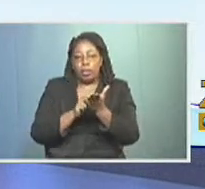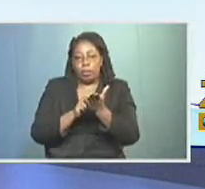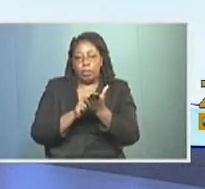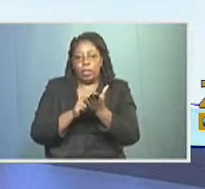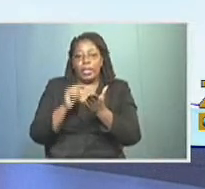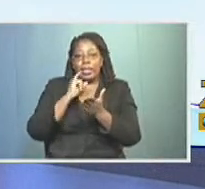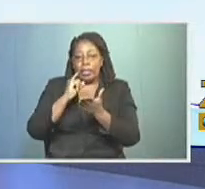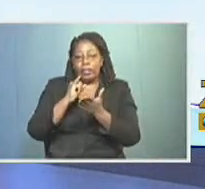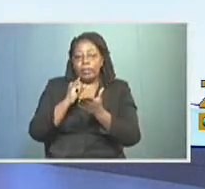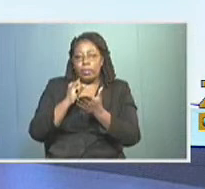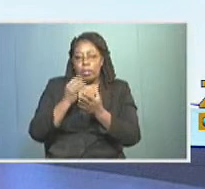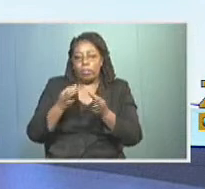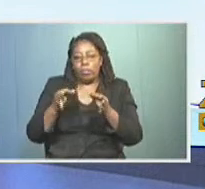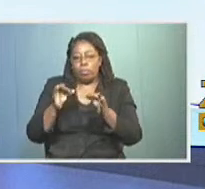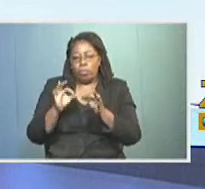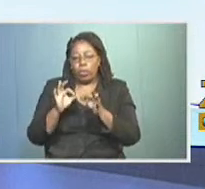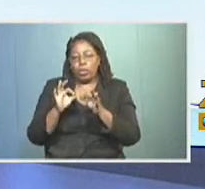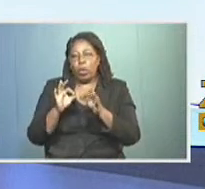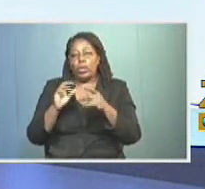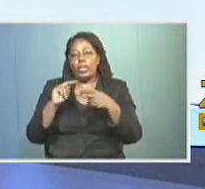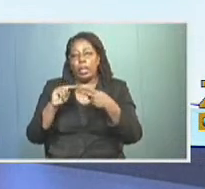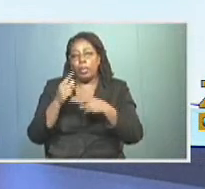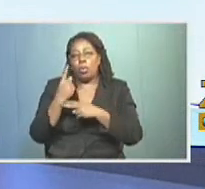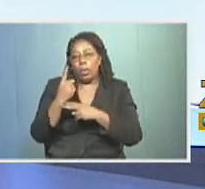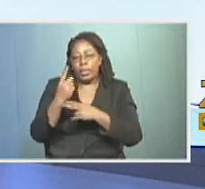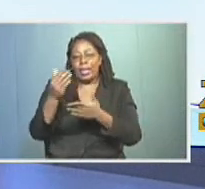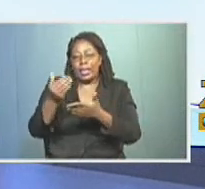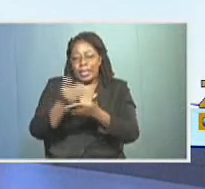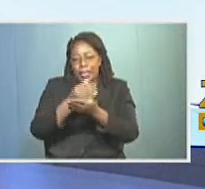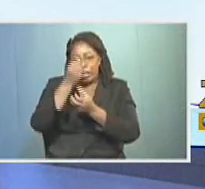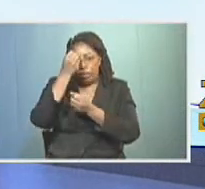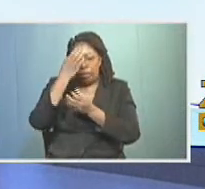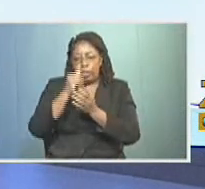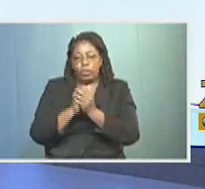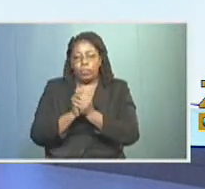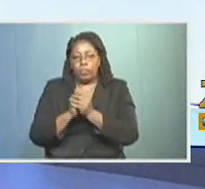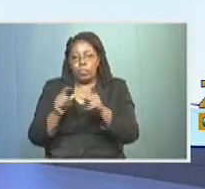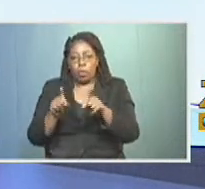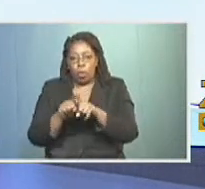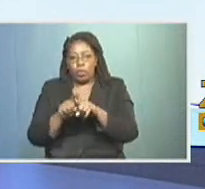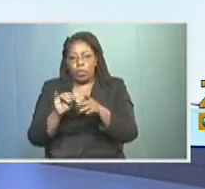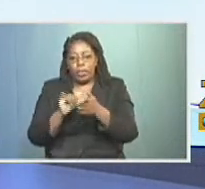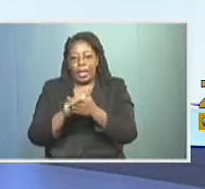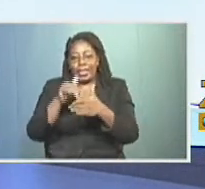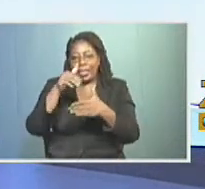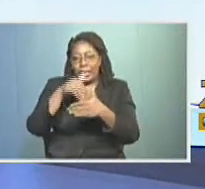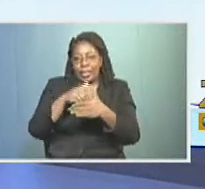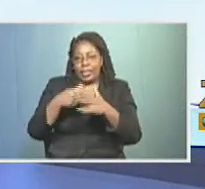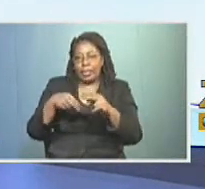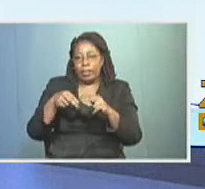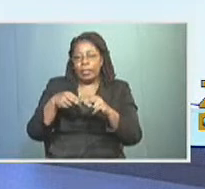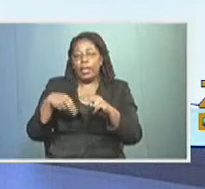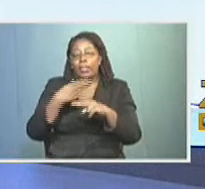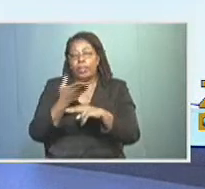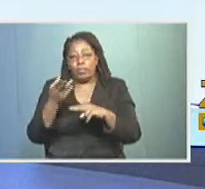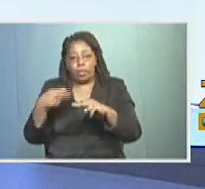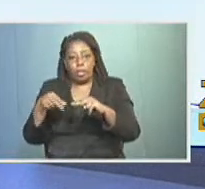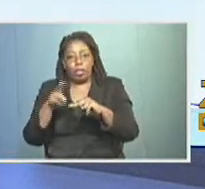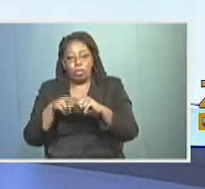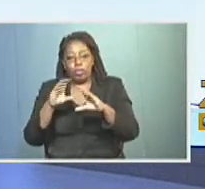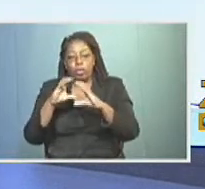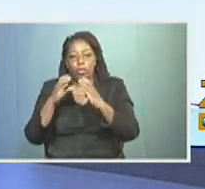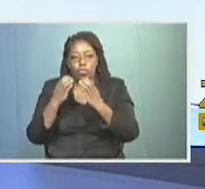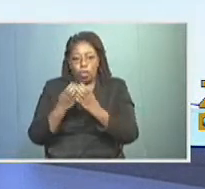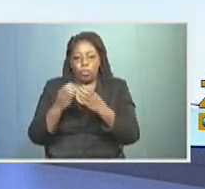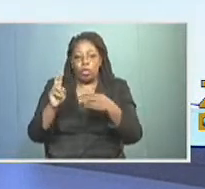of collecting customer data and feedback. The Chamber survey also noting that while there was an increase in the number of companies